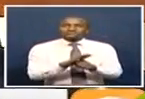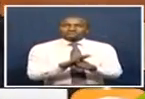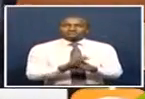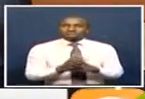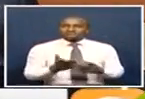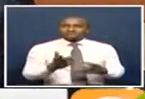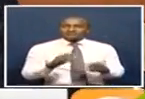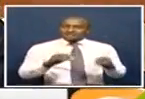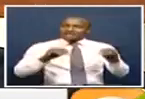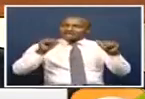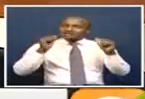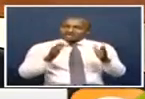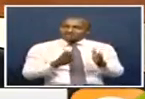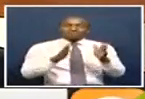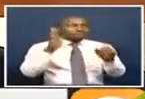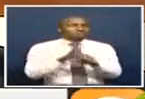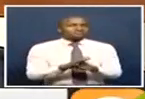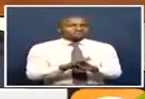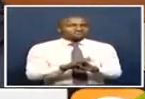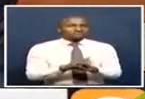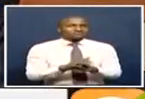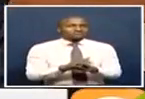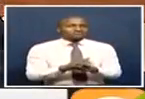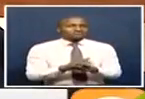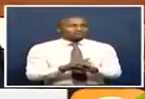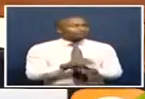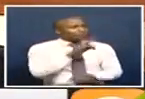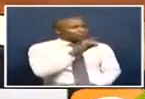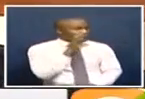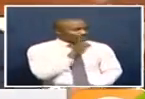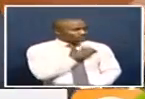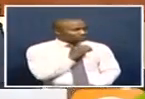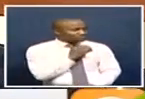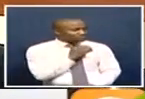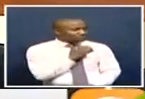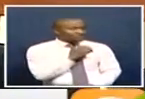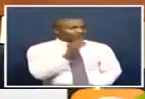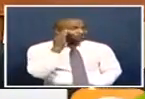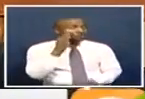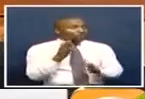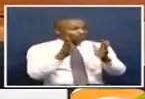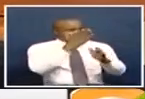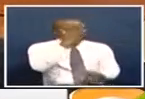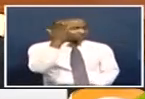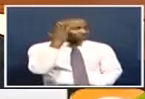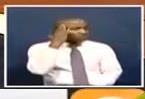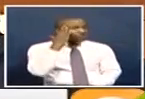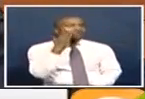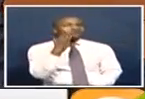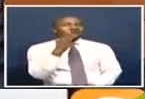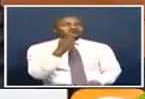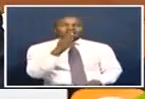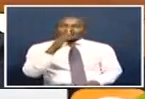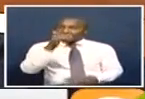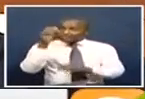of dust on the roads. You know, you assume, because you know, roads outside there, you know, they are cleaned, yes. they